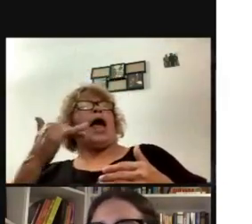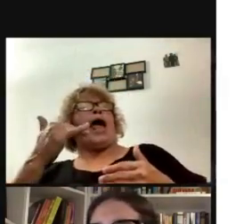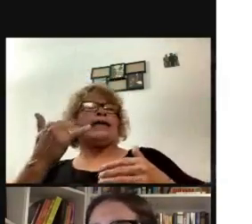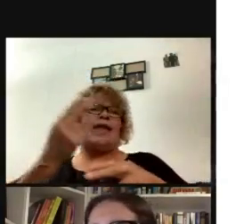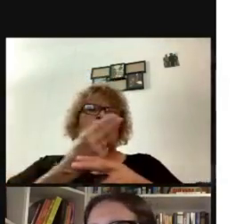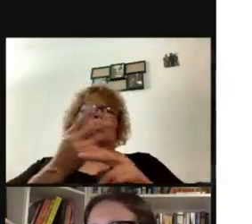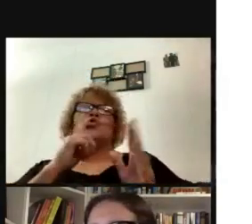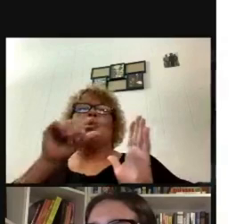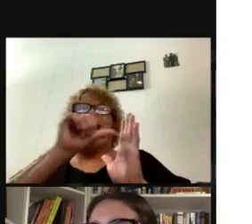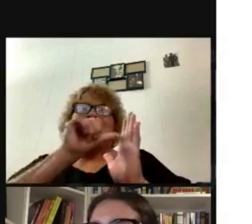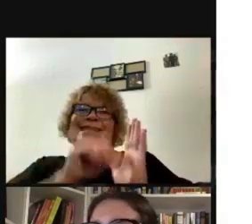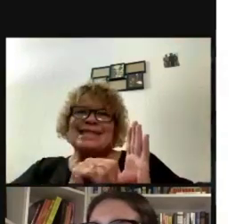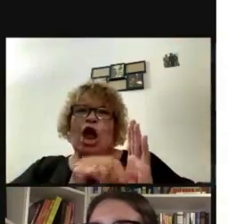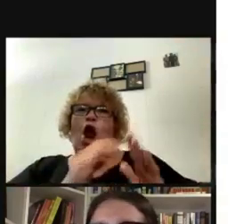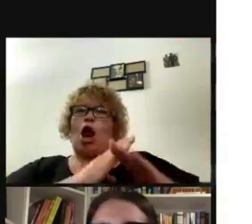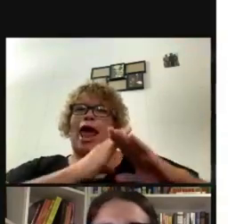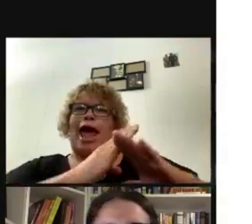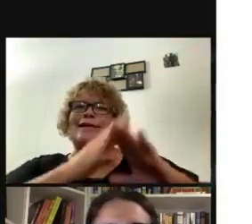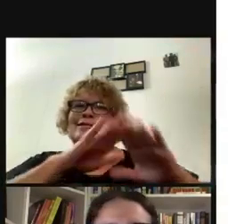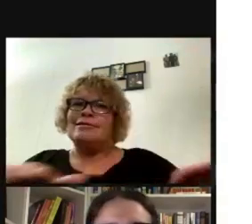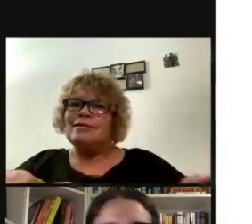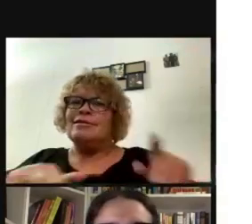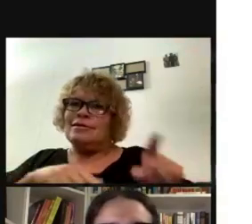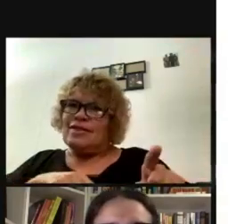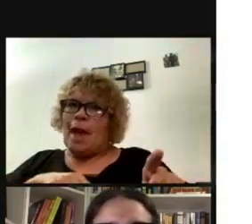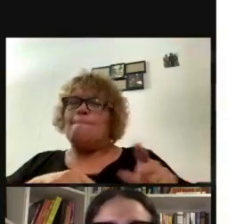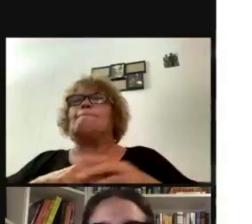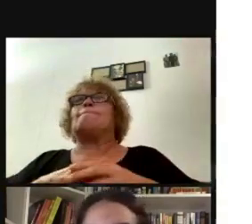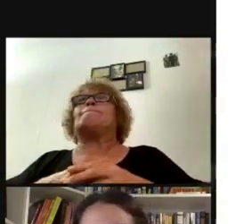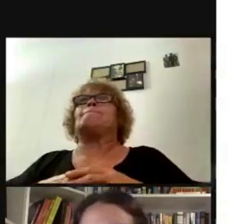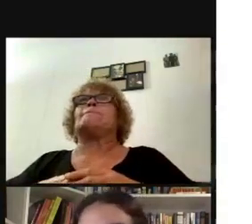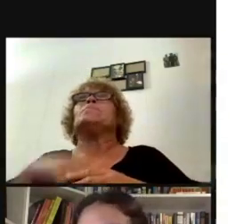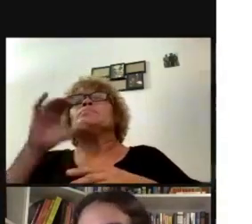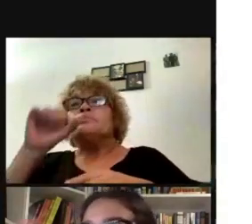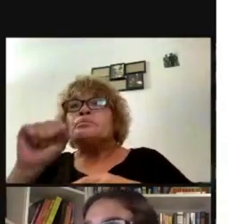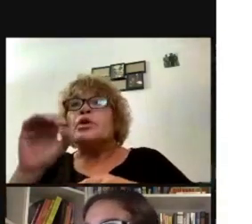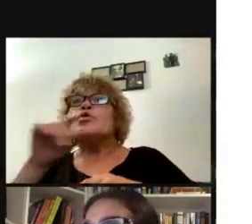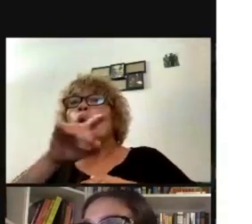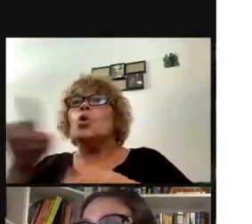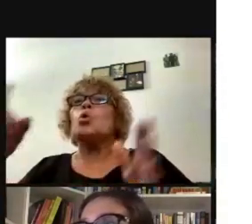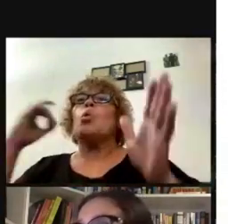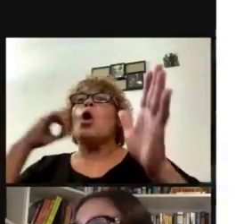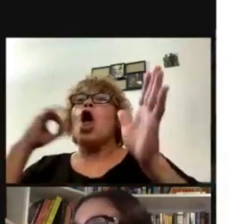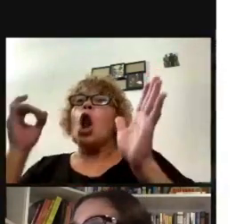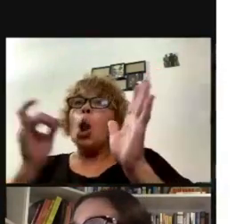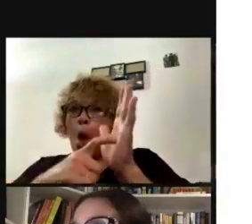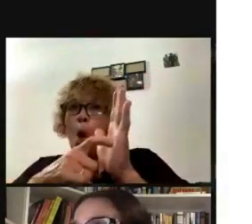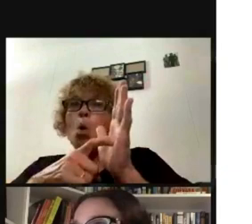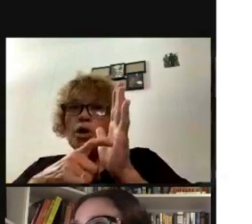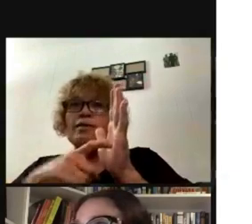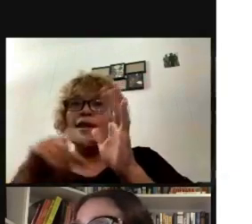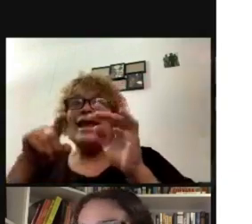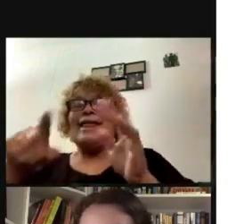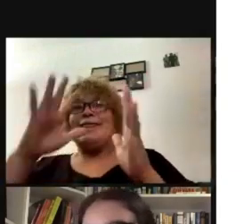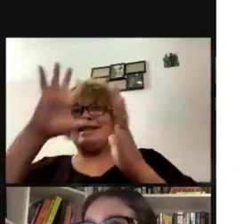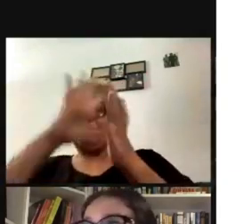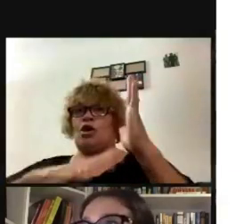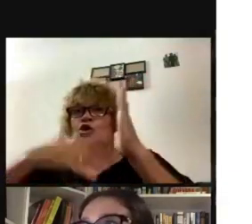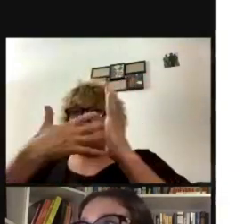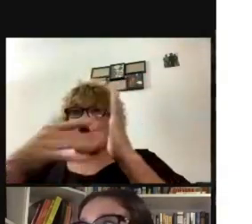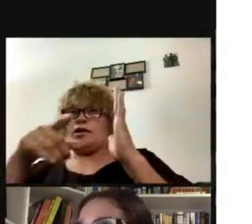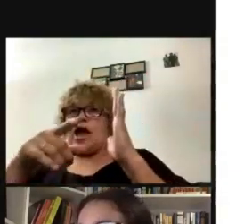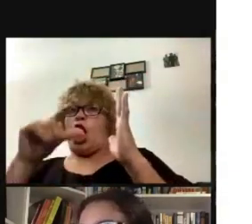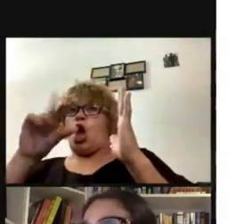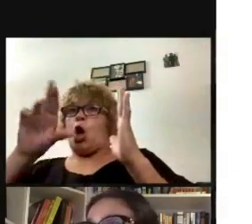them. And so, you know, as you'll notice in this chart, in this